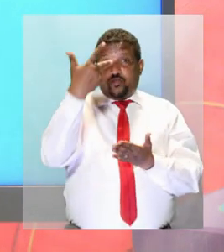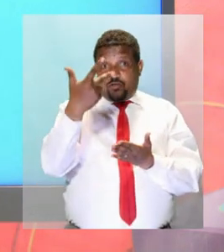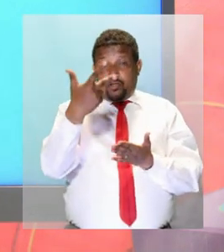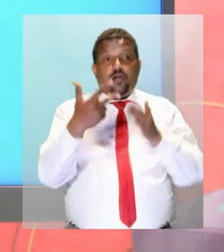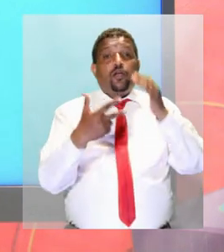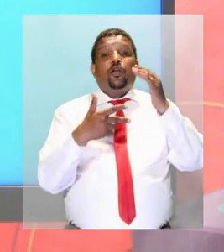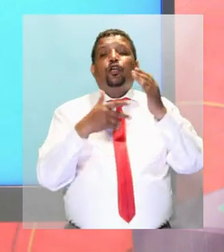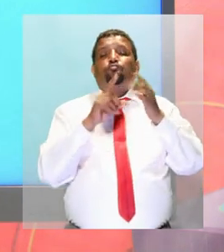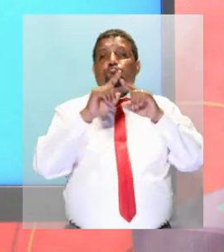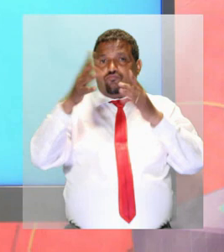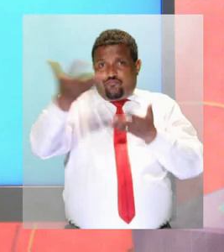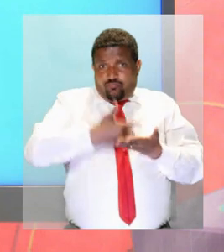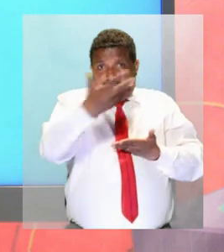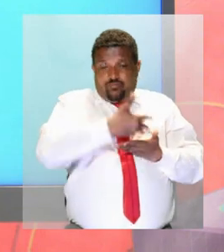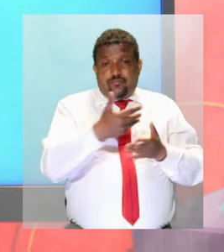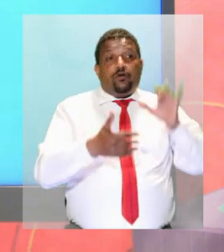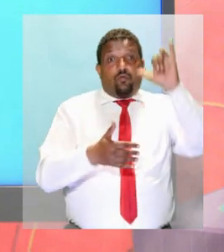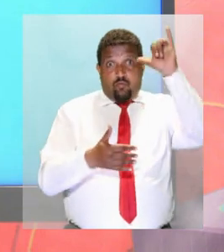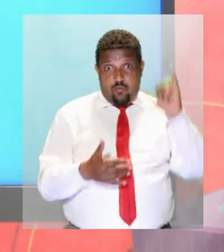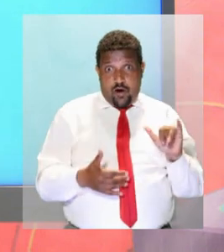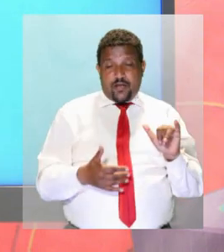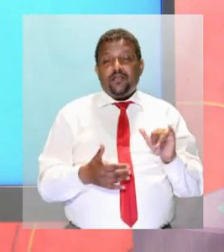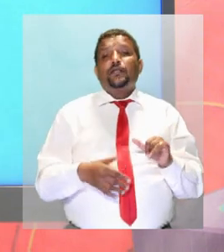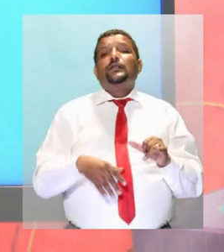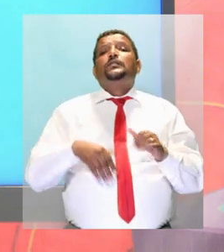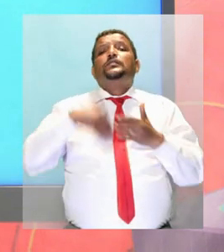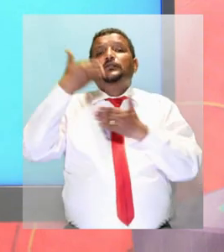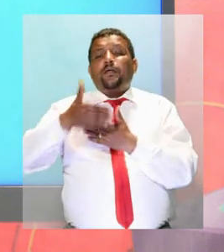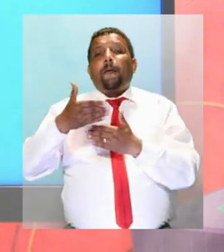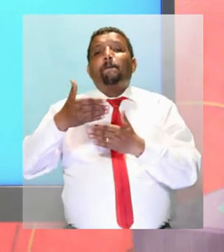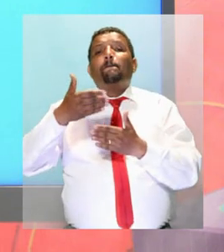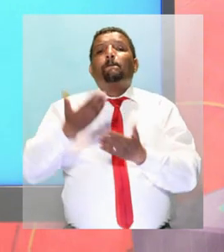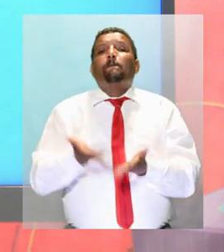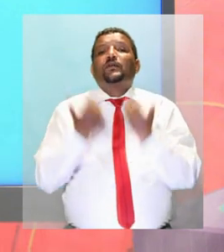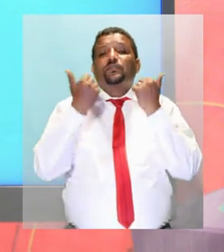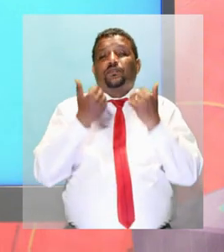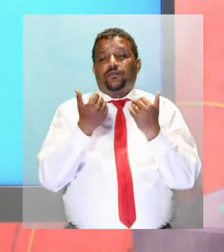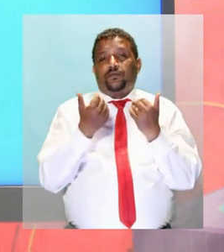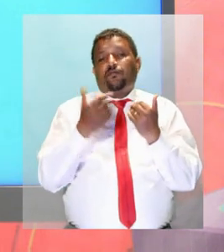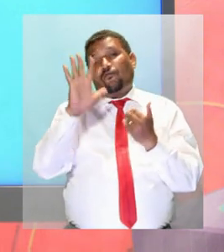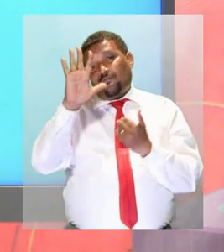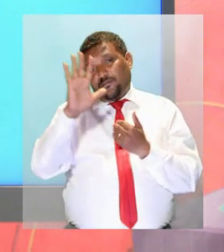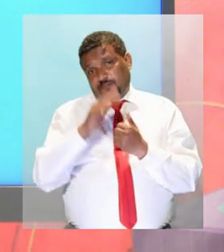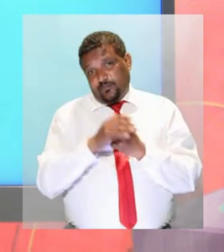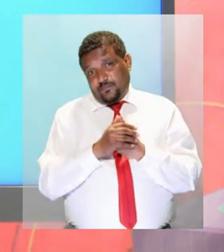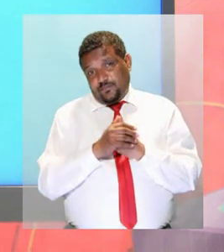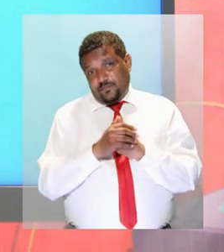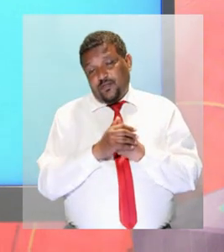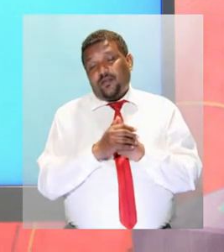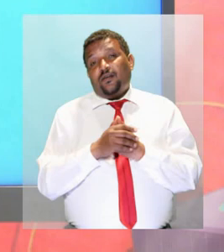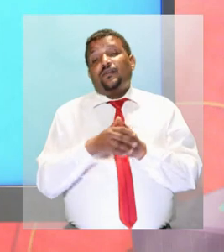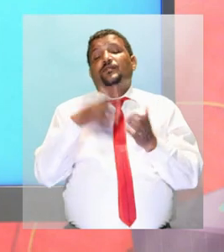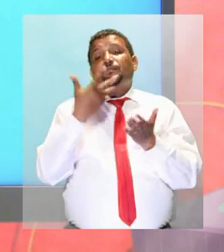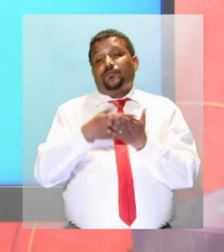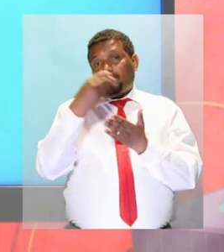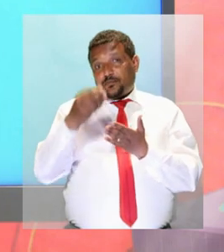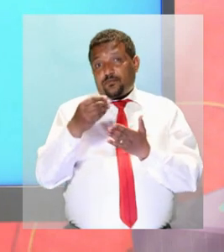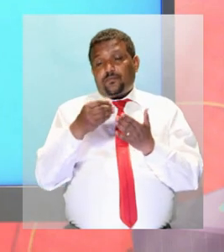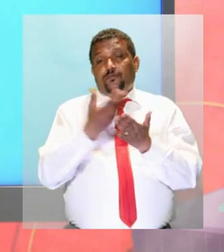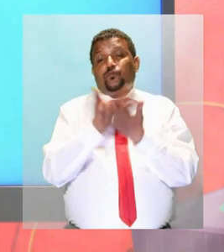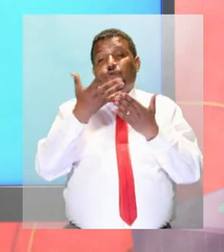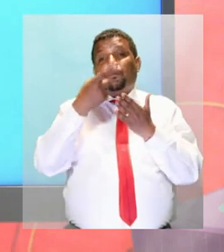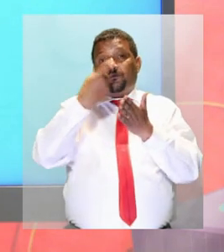Y, the remaining income from the second purchase is 5. And when she buys 3 units of good Y, the price of good Y